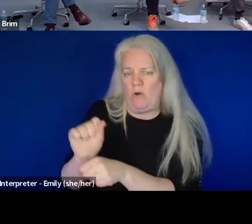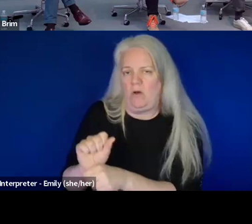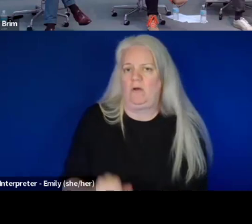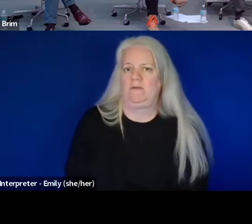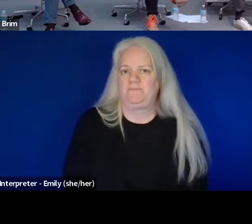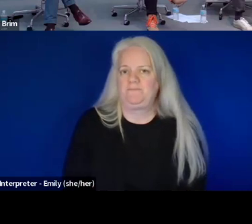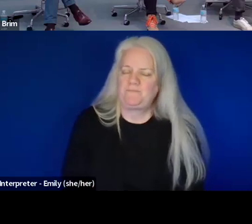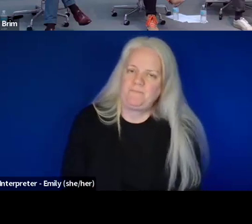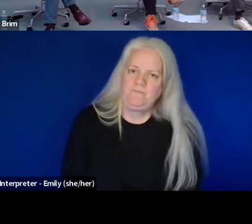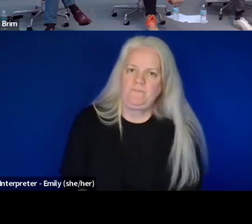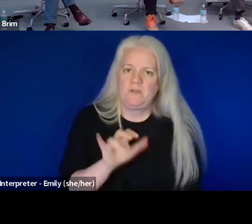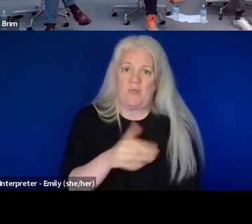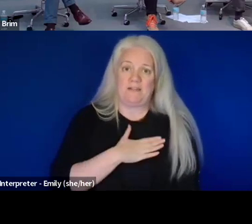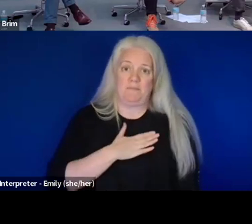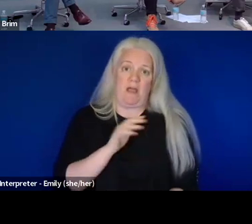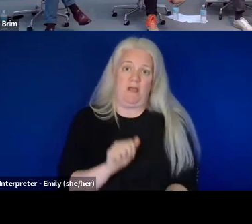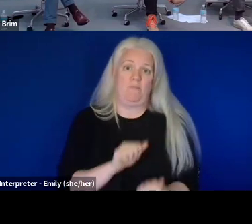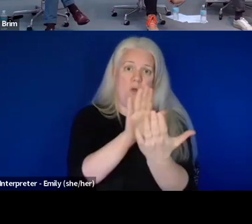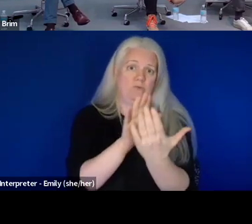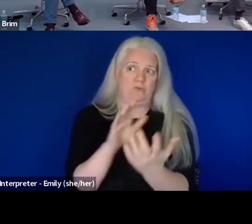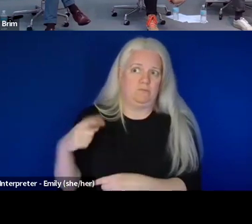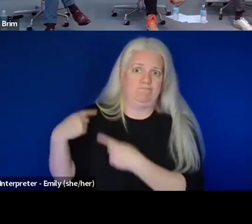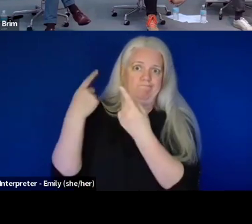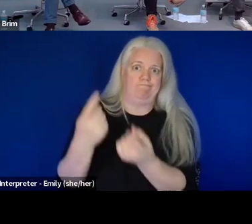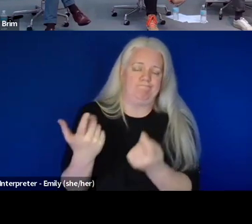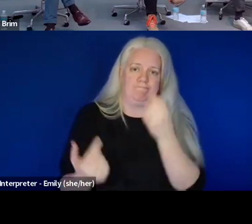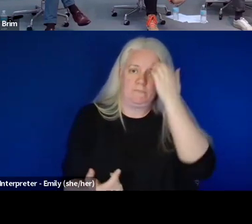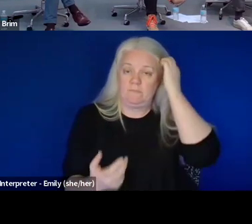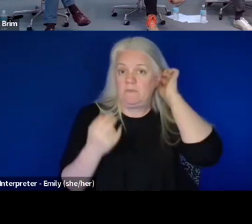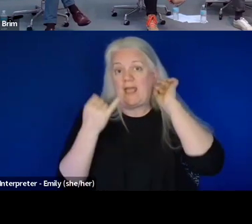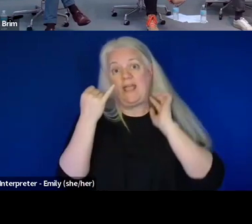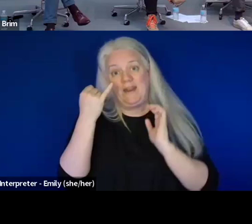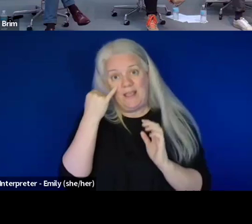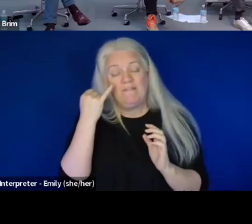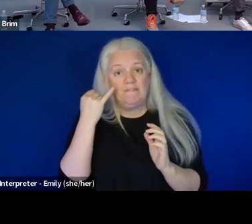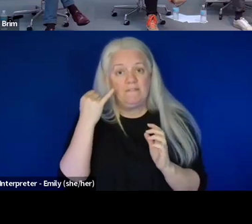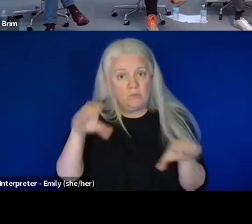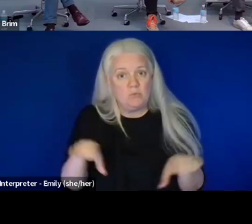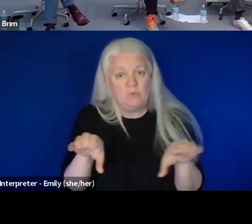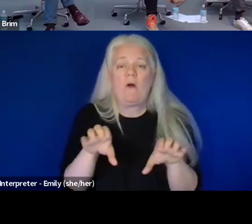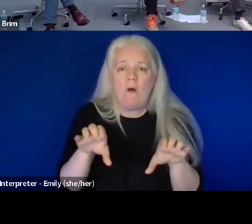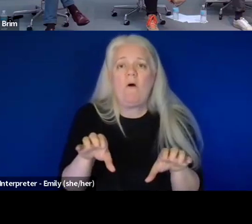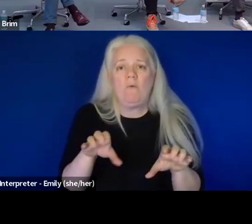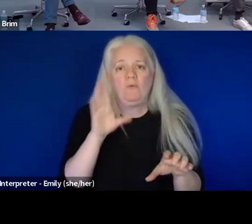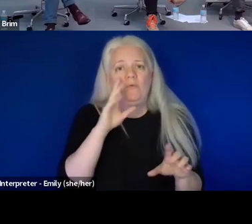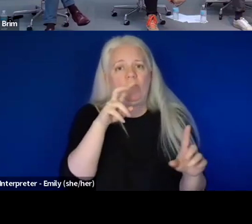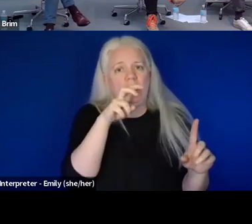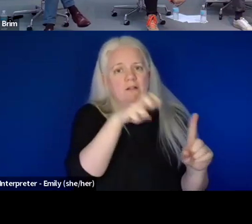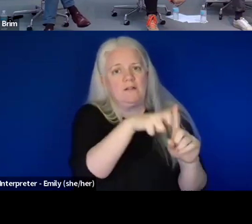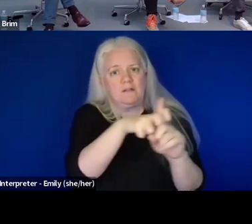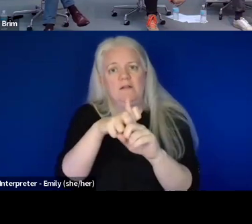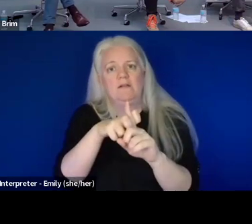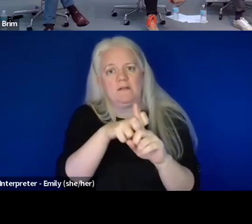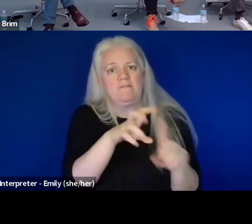So that's how I approach it. And I just found like, if you do that, then people are just like, you find all sorts of people that really are deeply